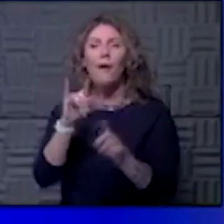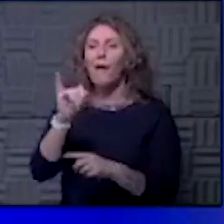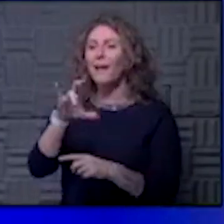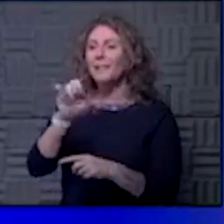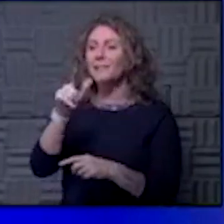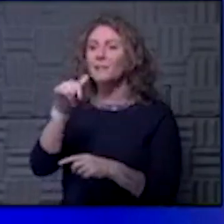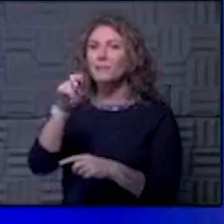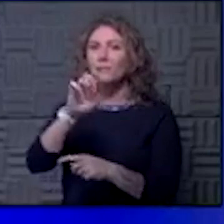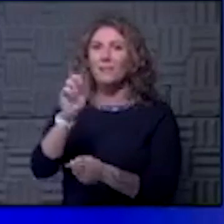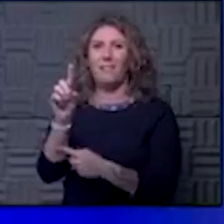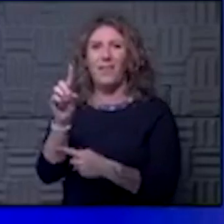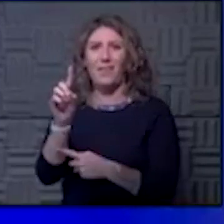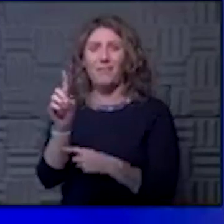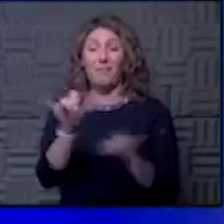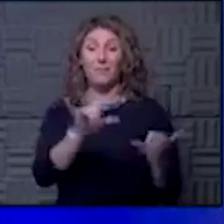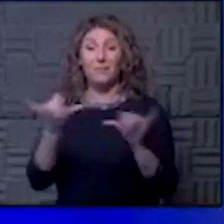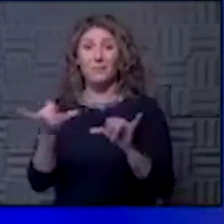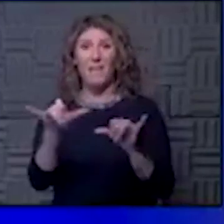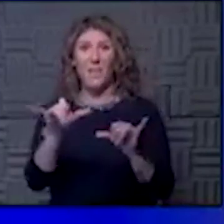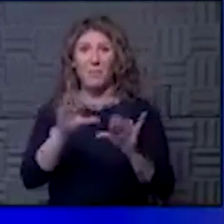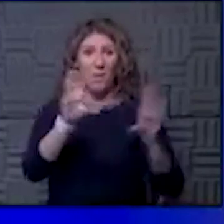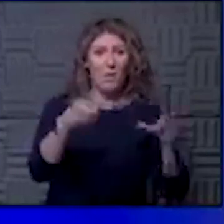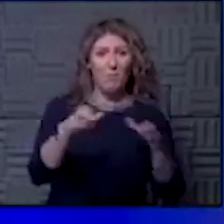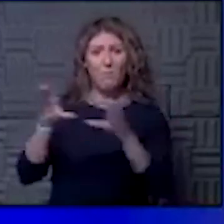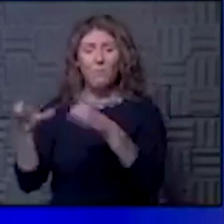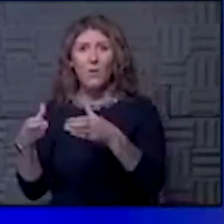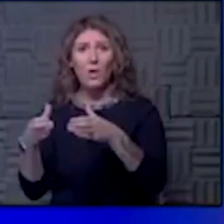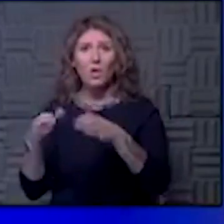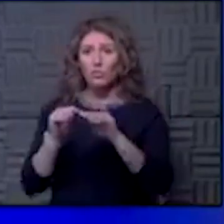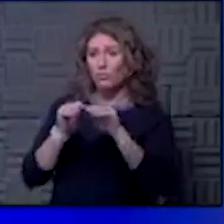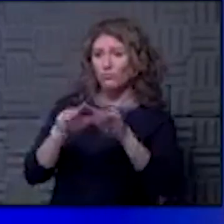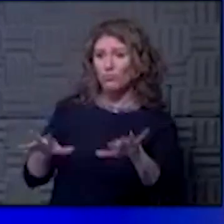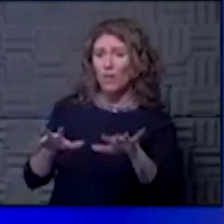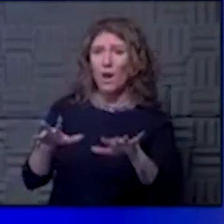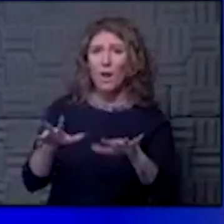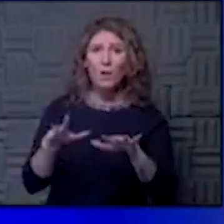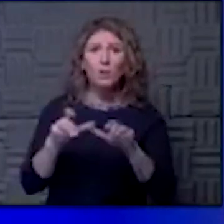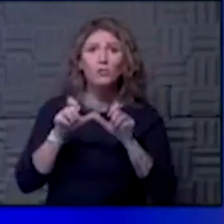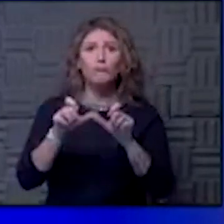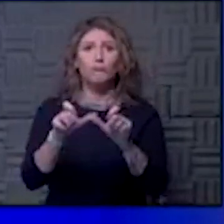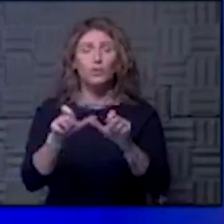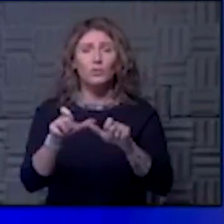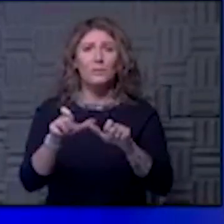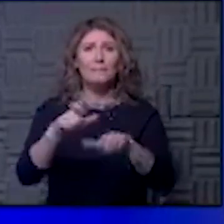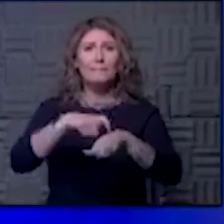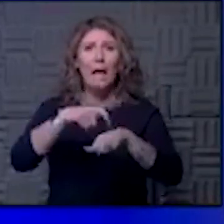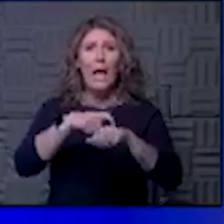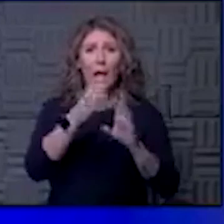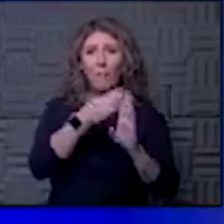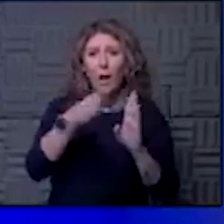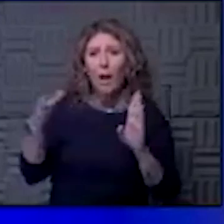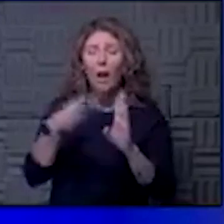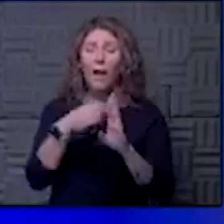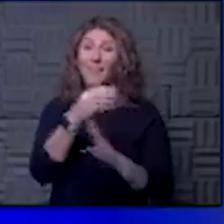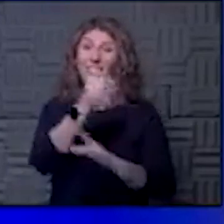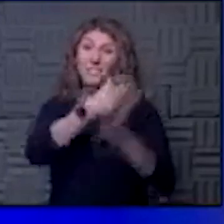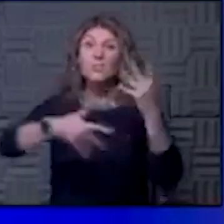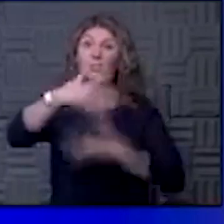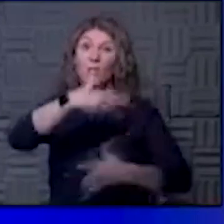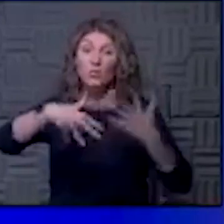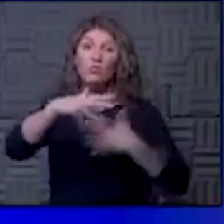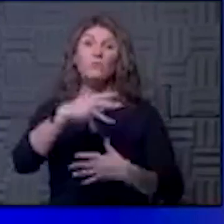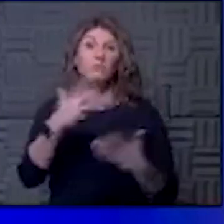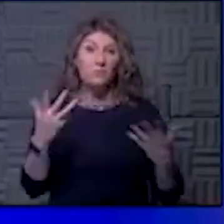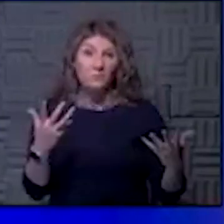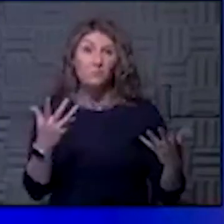kind of depicting that same thing, where they put the proportion of spread over time, and it looks like those social gatherings,